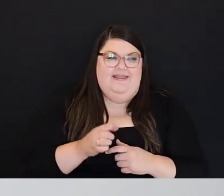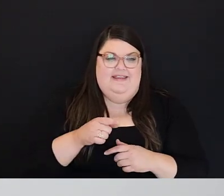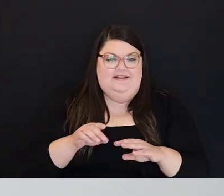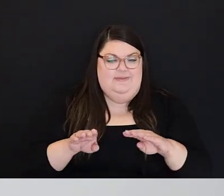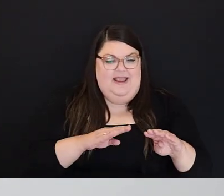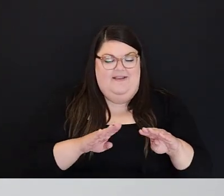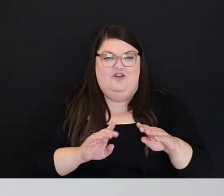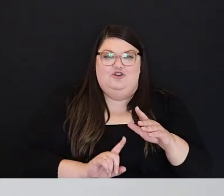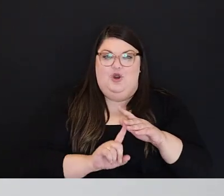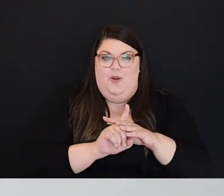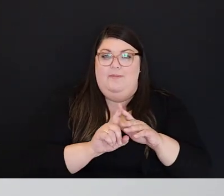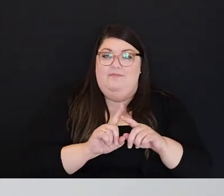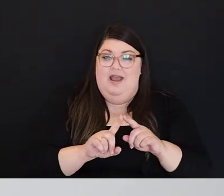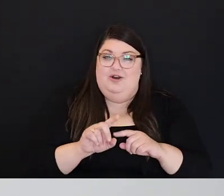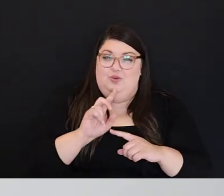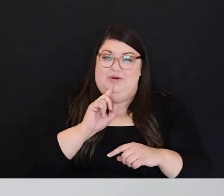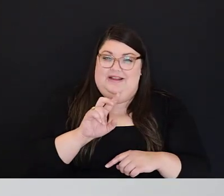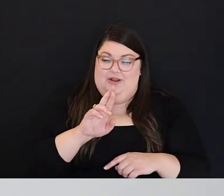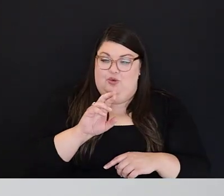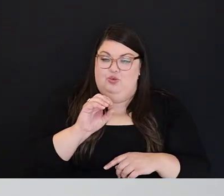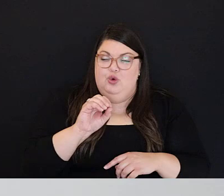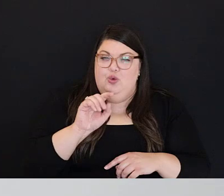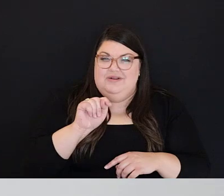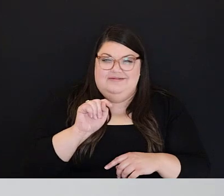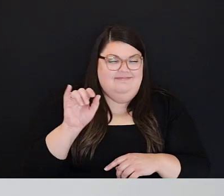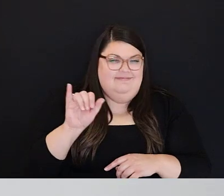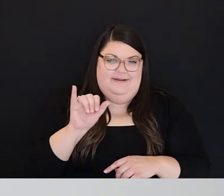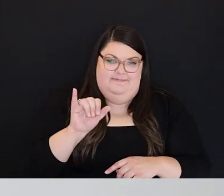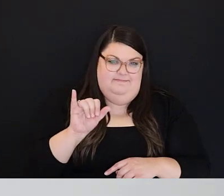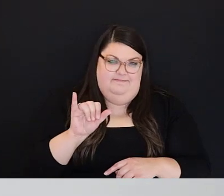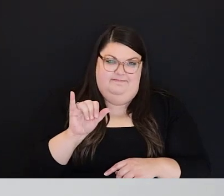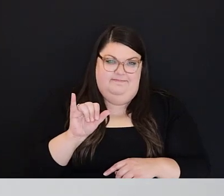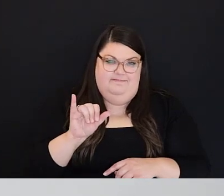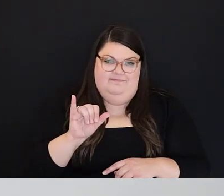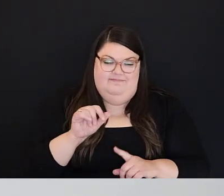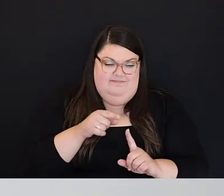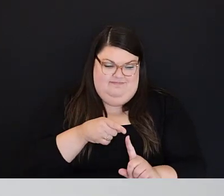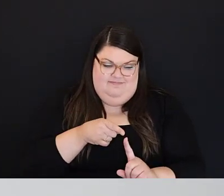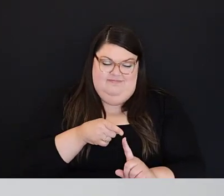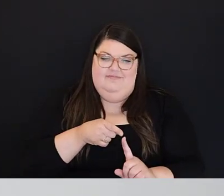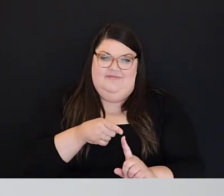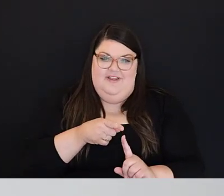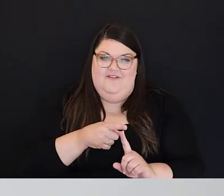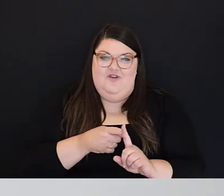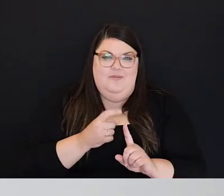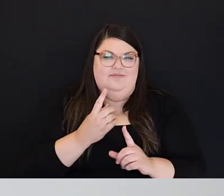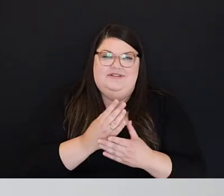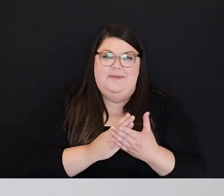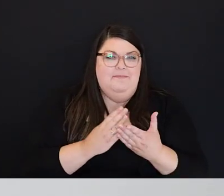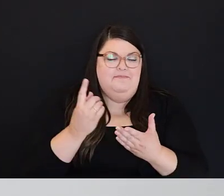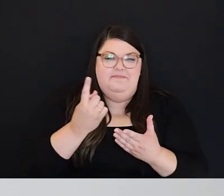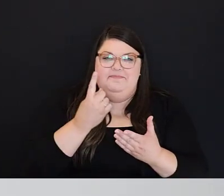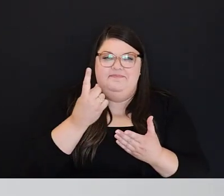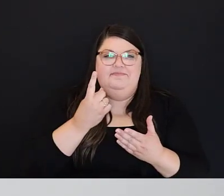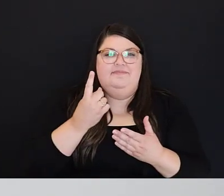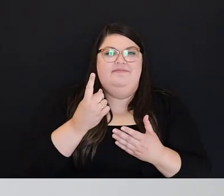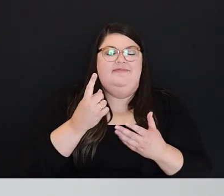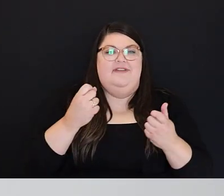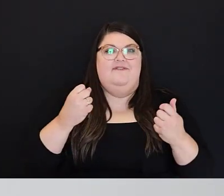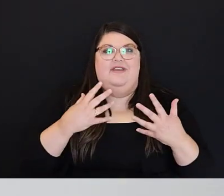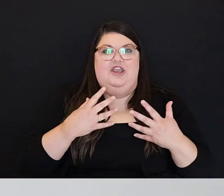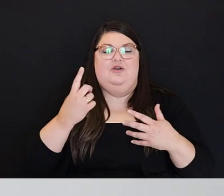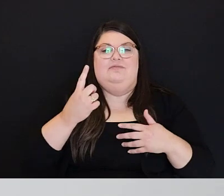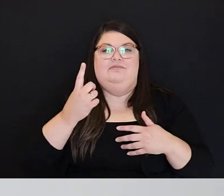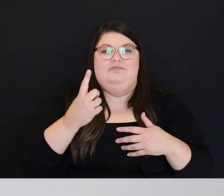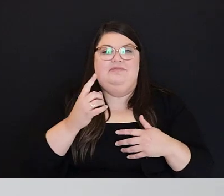behaviors manifest, but the root is the same, whether it's it's rooted in some fear of what, of so